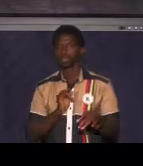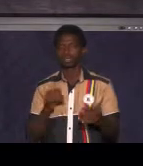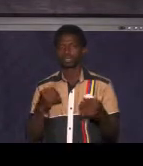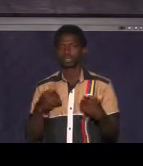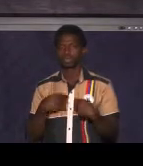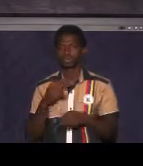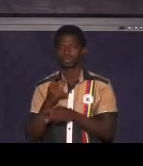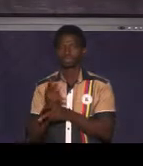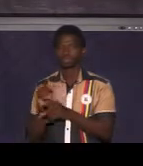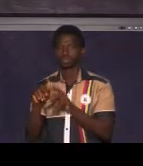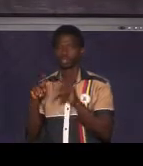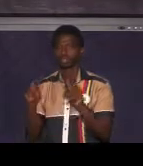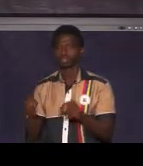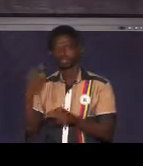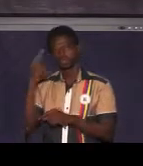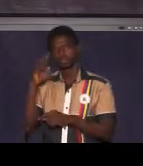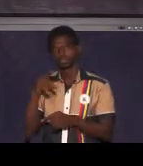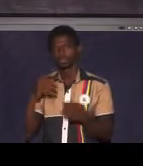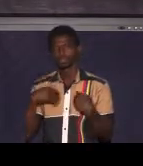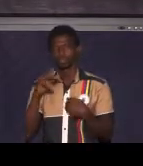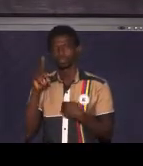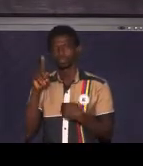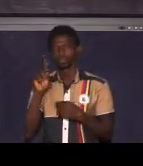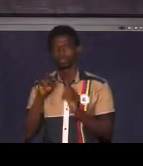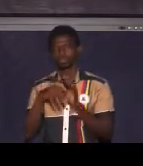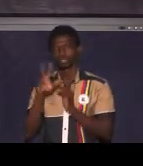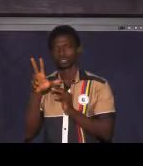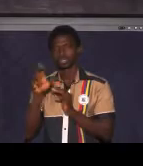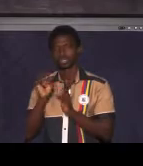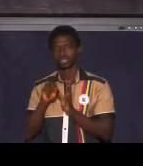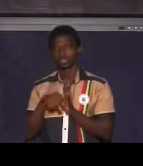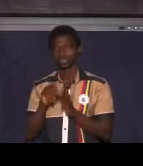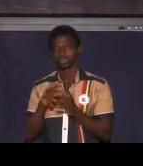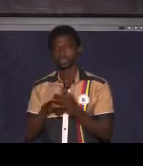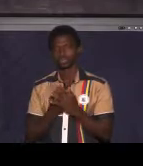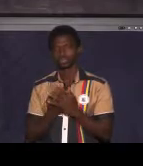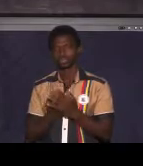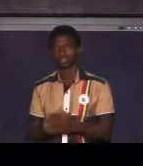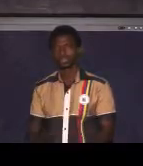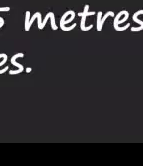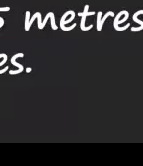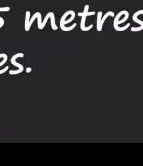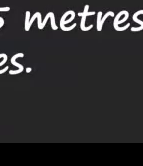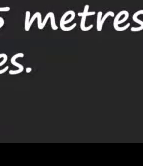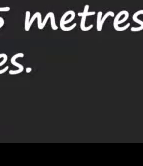of graduations here for you. You have 1 minute 30 seconds. Begin.